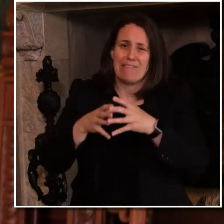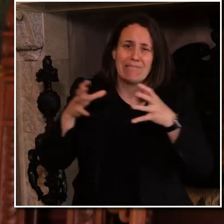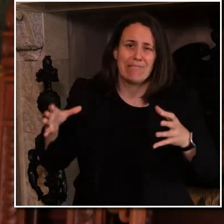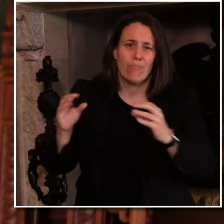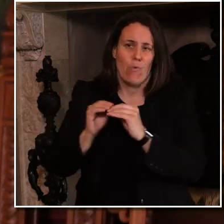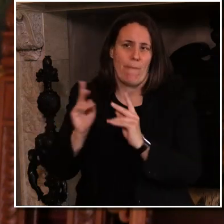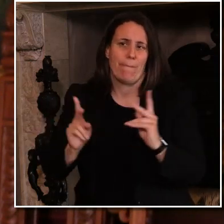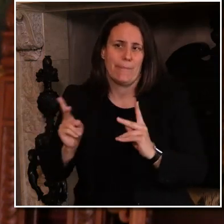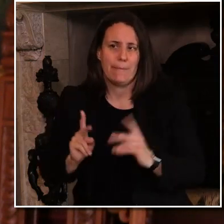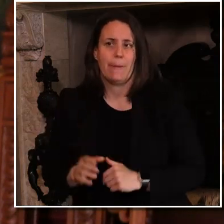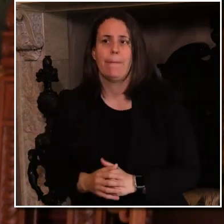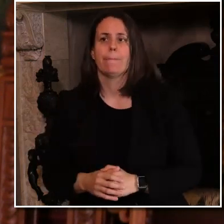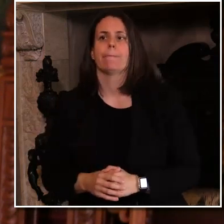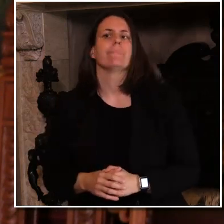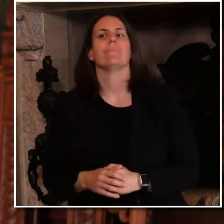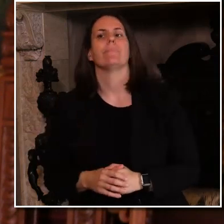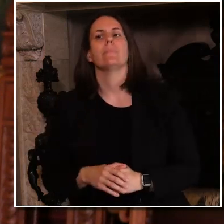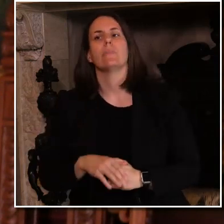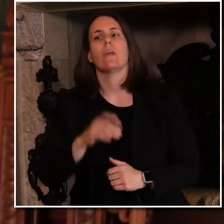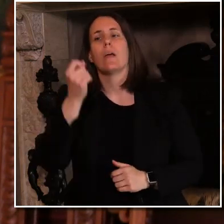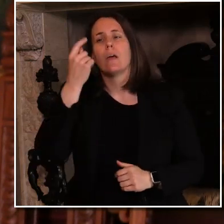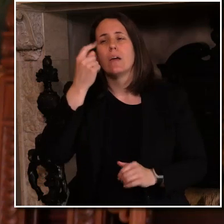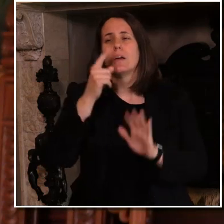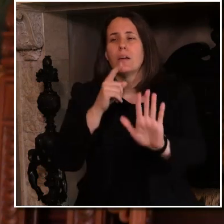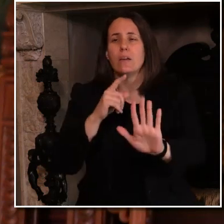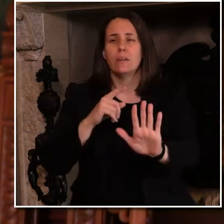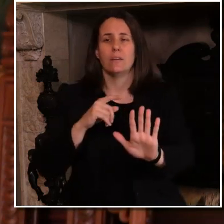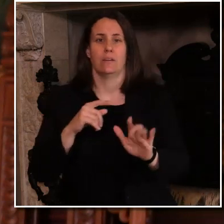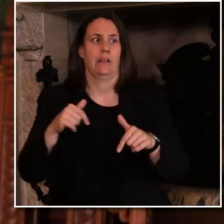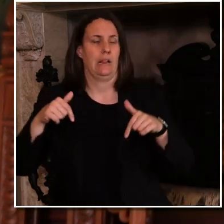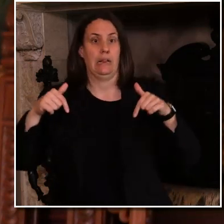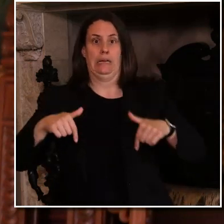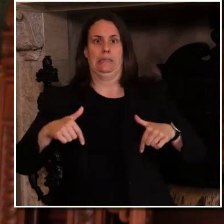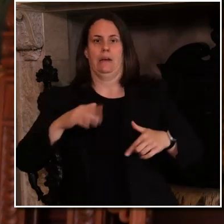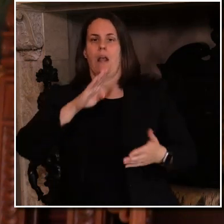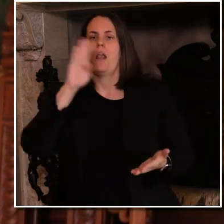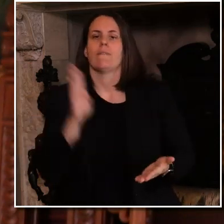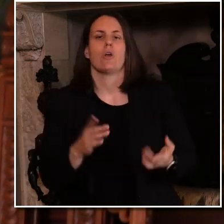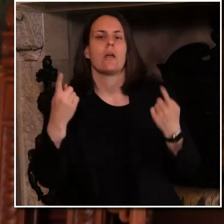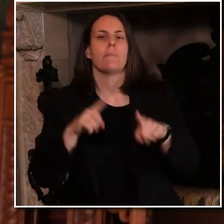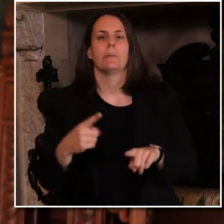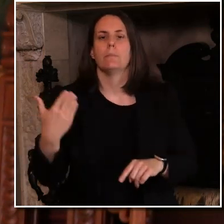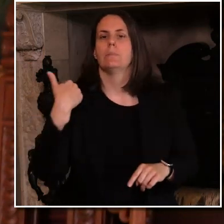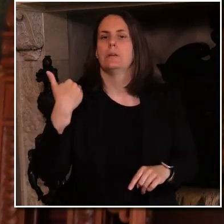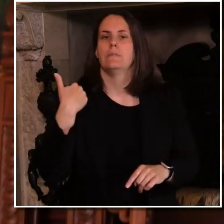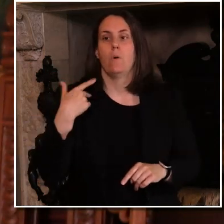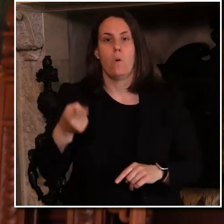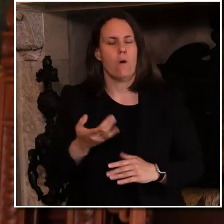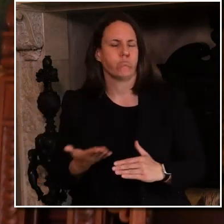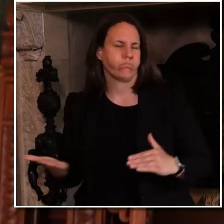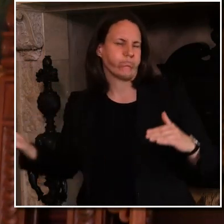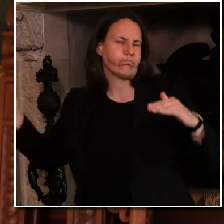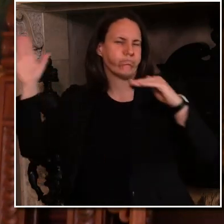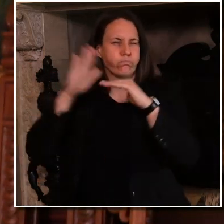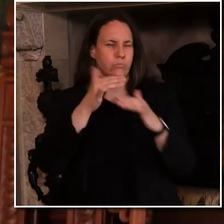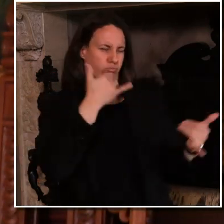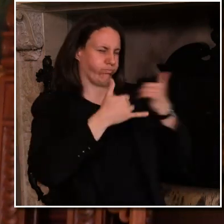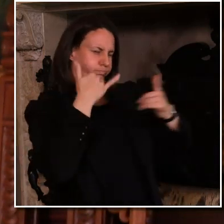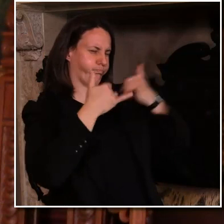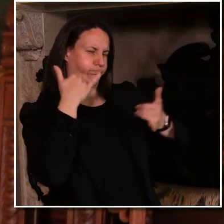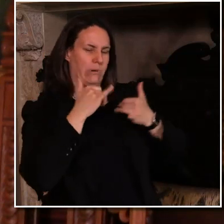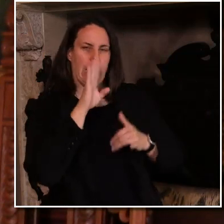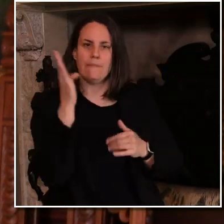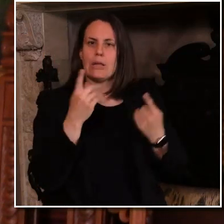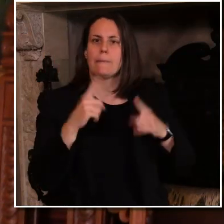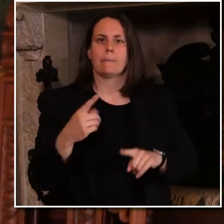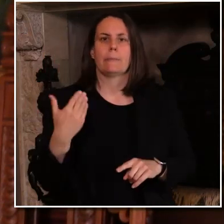one, in terms of the unprecedented number of claims that they had to handle in a short period of time. it was a significant challenge. They're